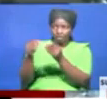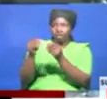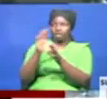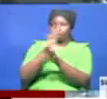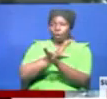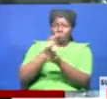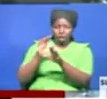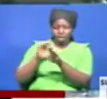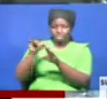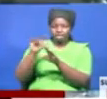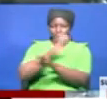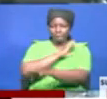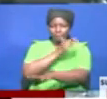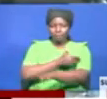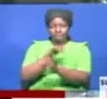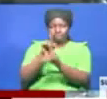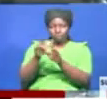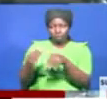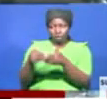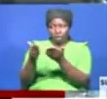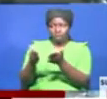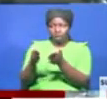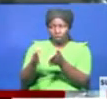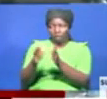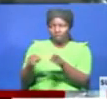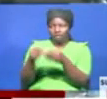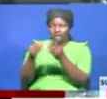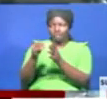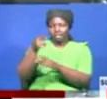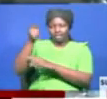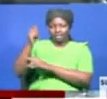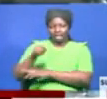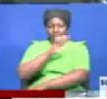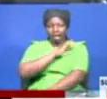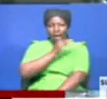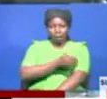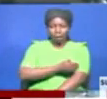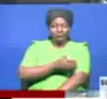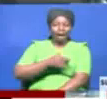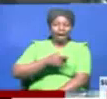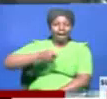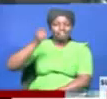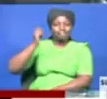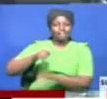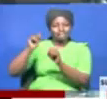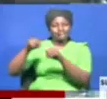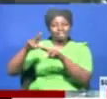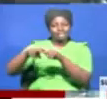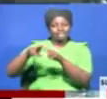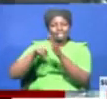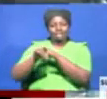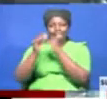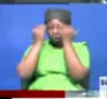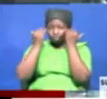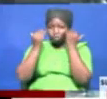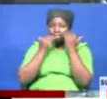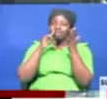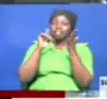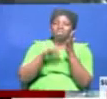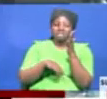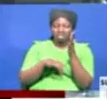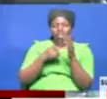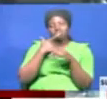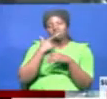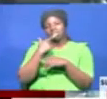power. These days, a judge can sit in court in an election petition and say that while it was said that A won